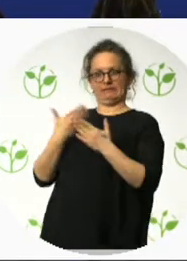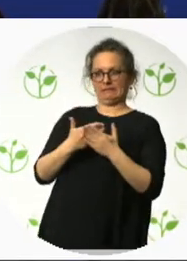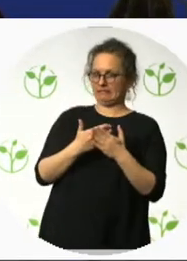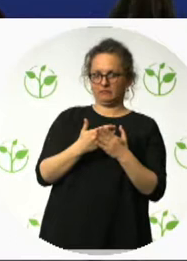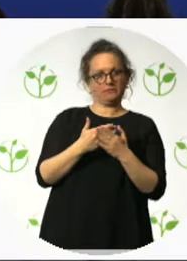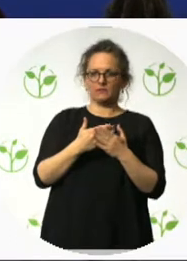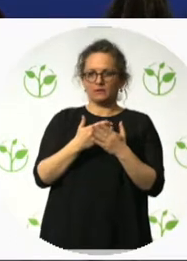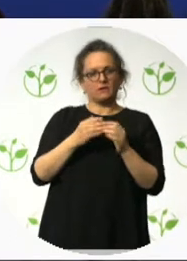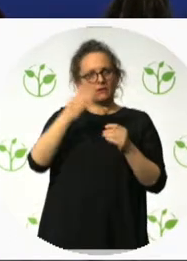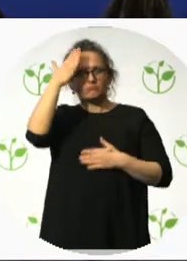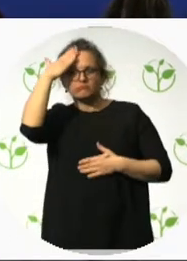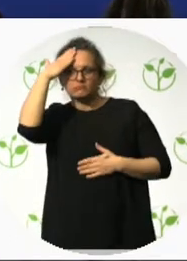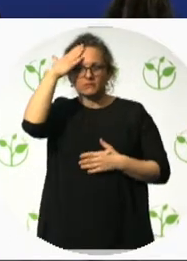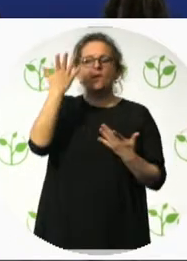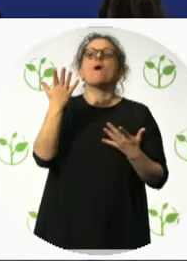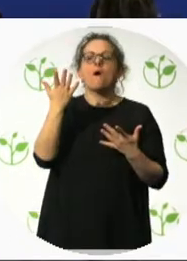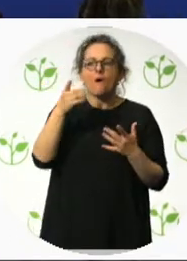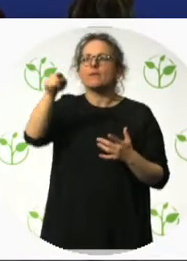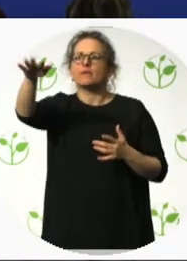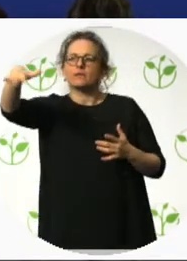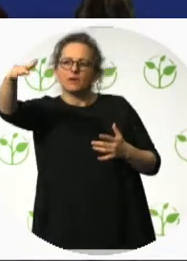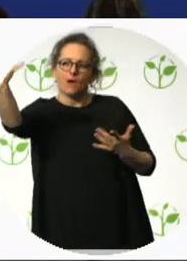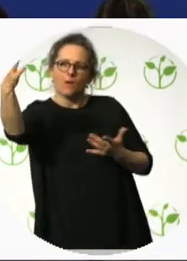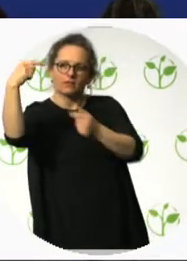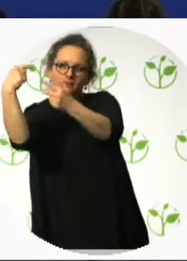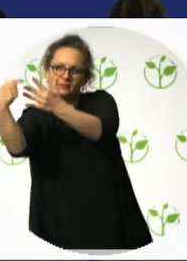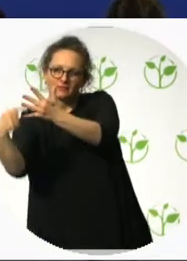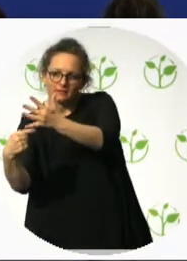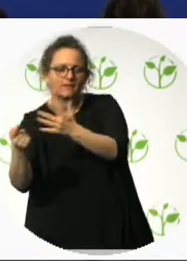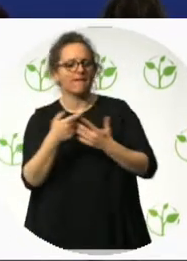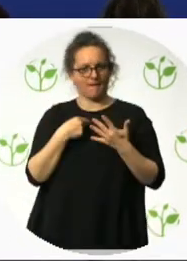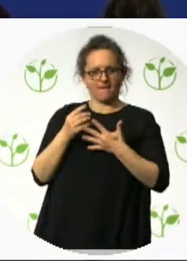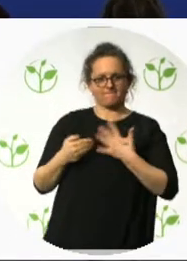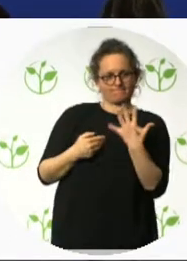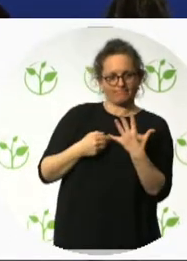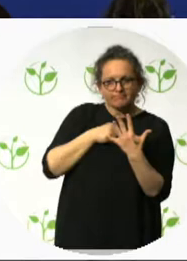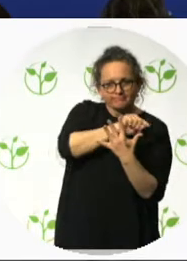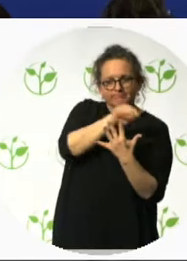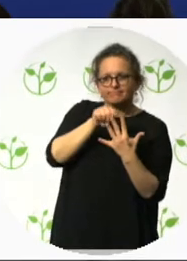we offer them preparation courses so that they can